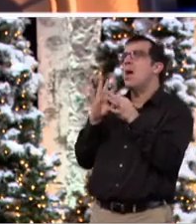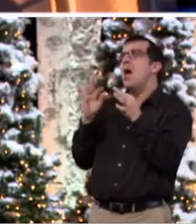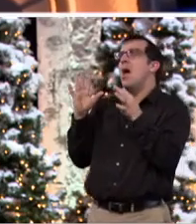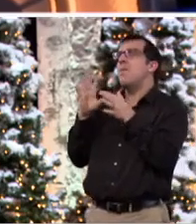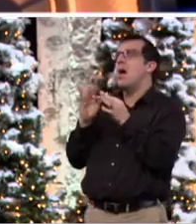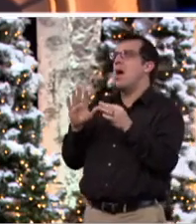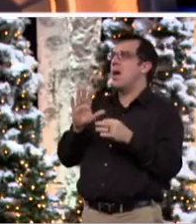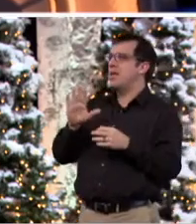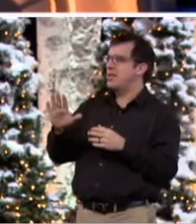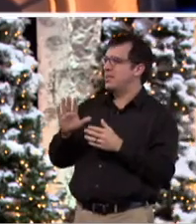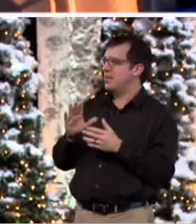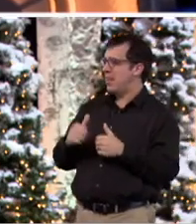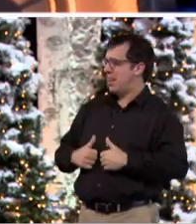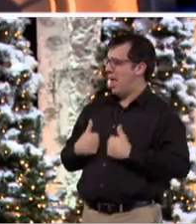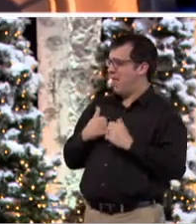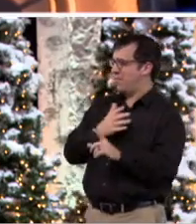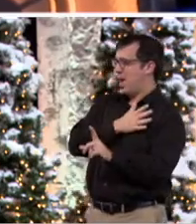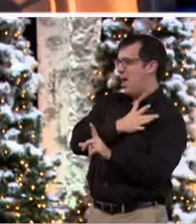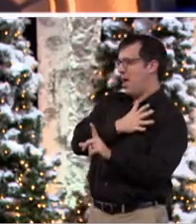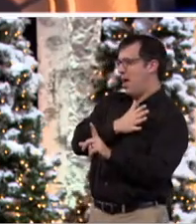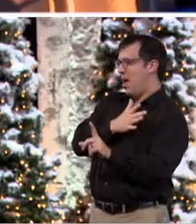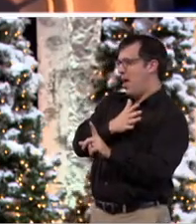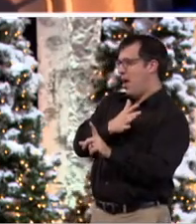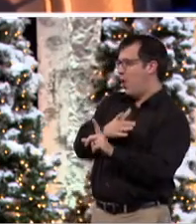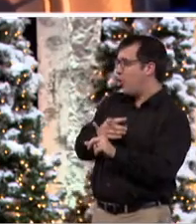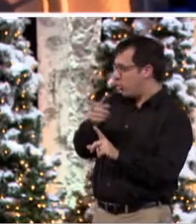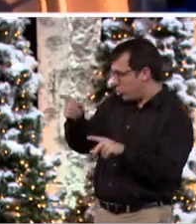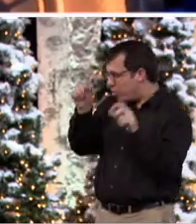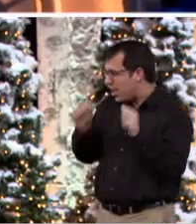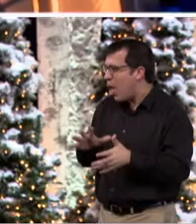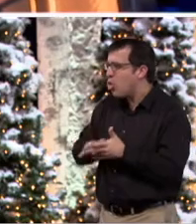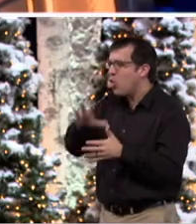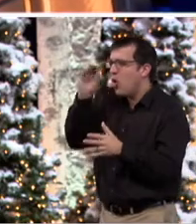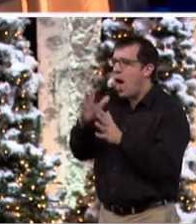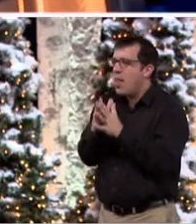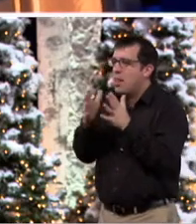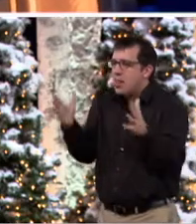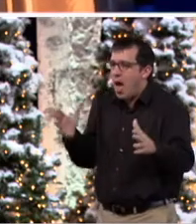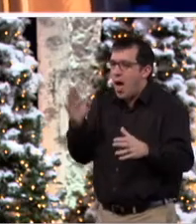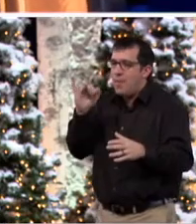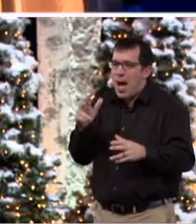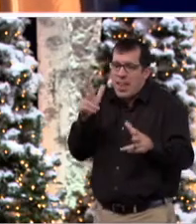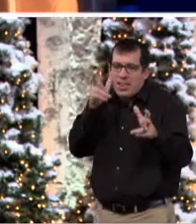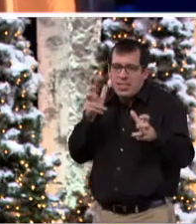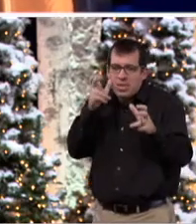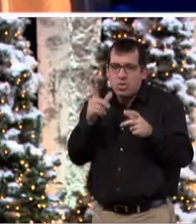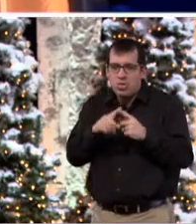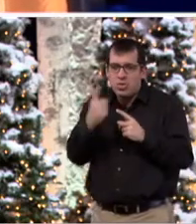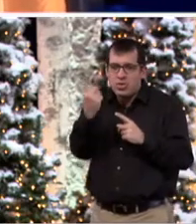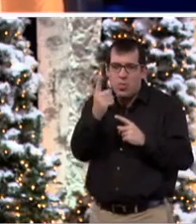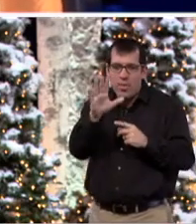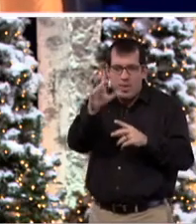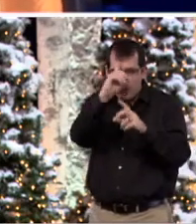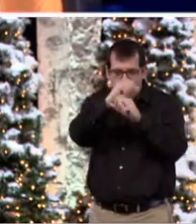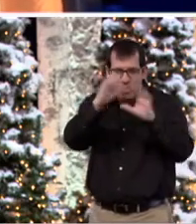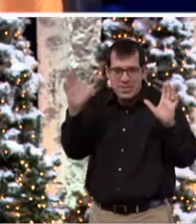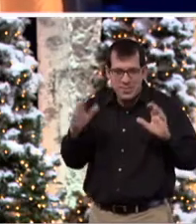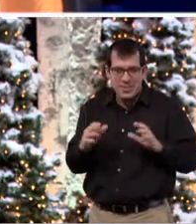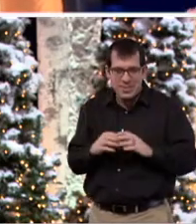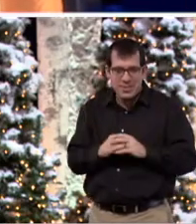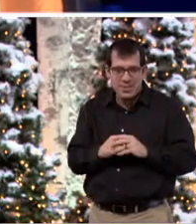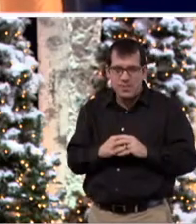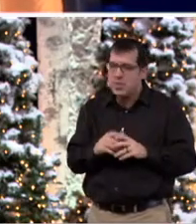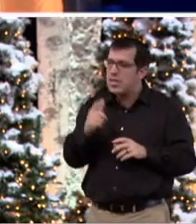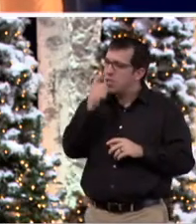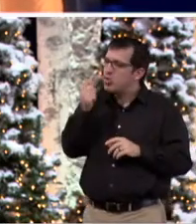life. You can learn a lot about a guy by listening to his dreams. And it's interesting, my dad